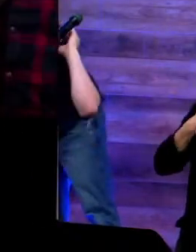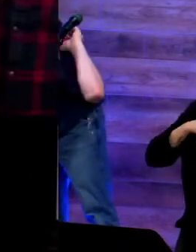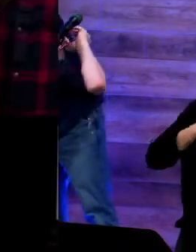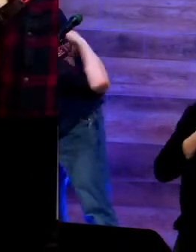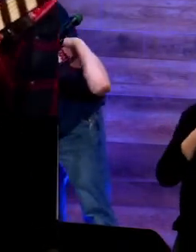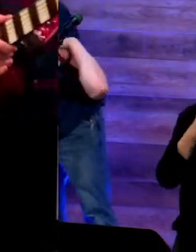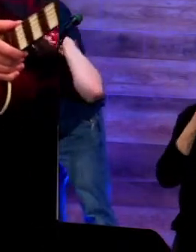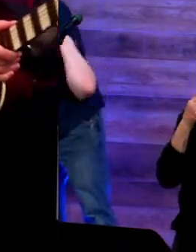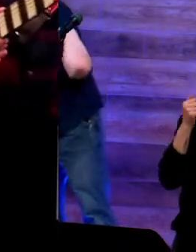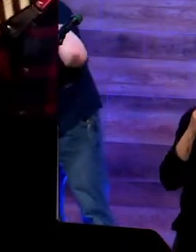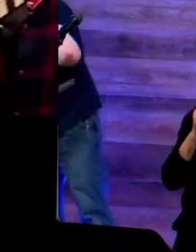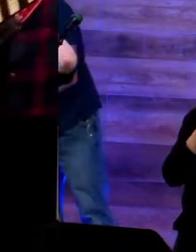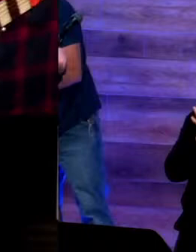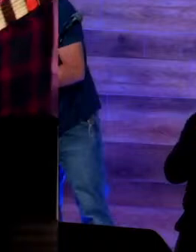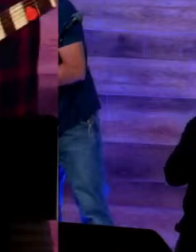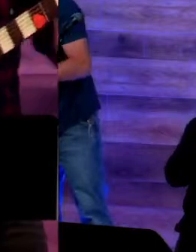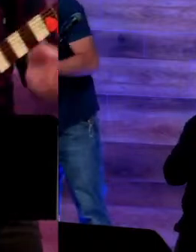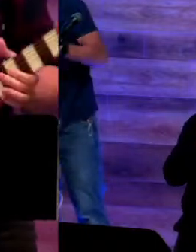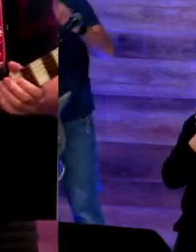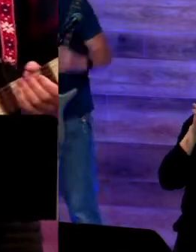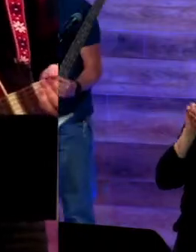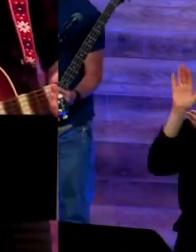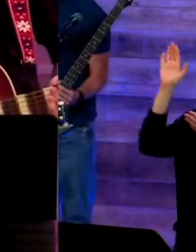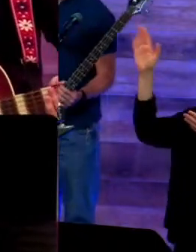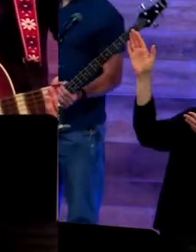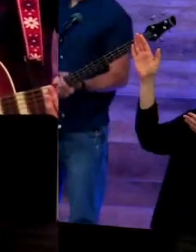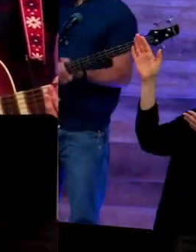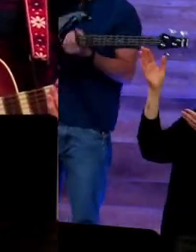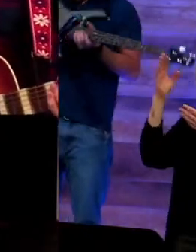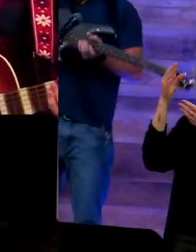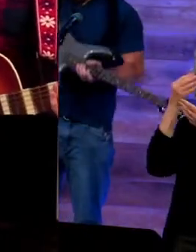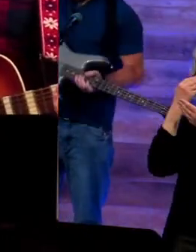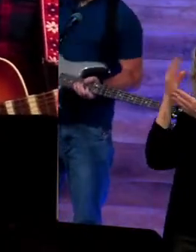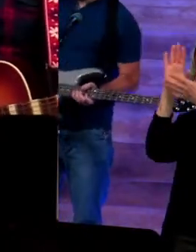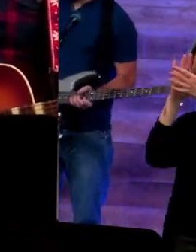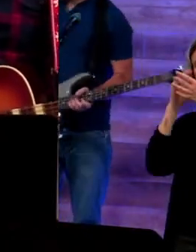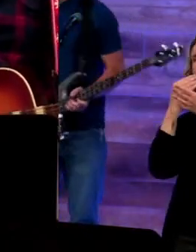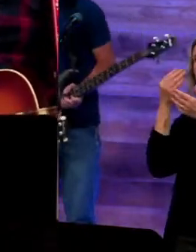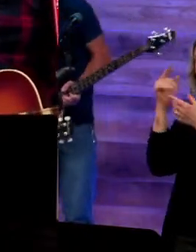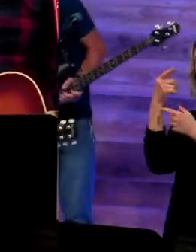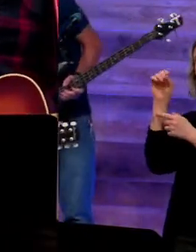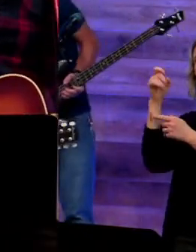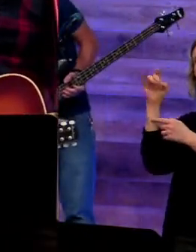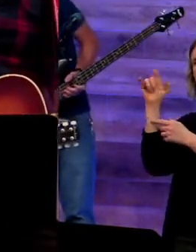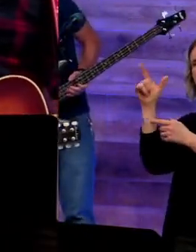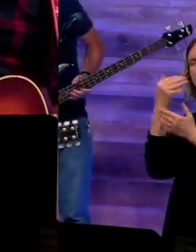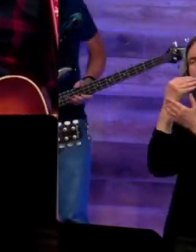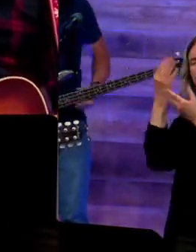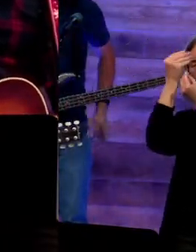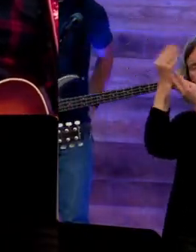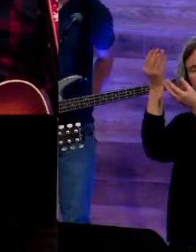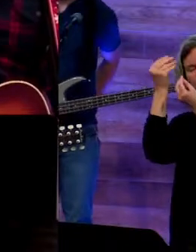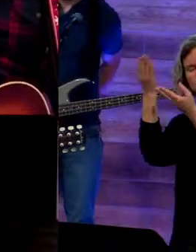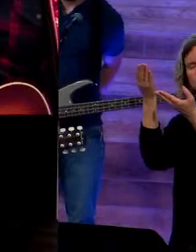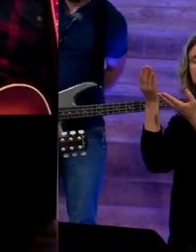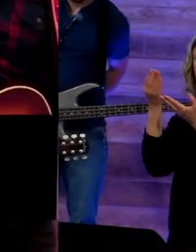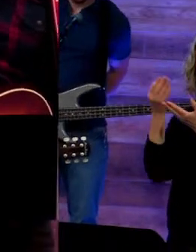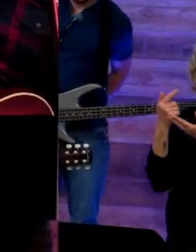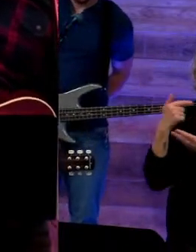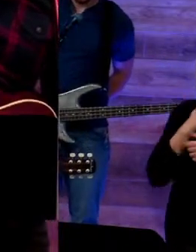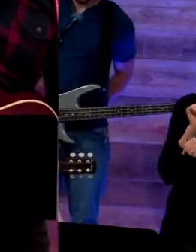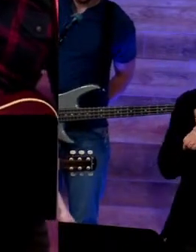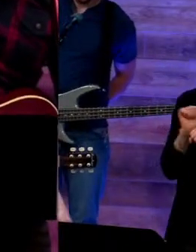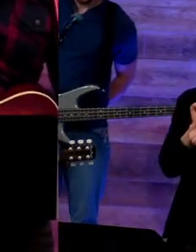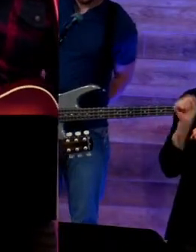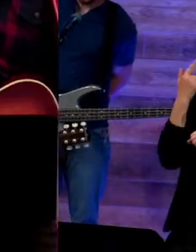here, that you would show us how we don't work for our salvation, but how we trust fully in